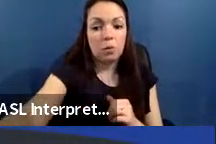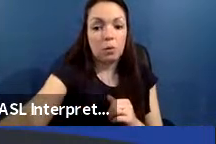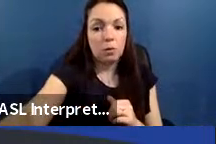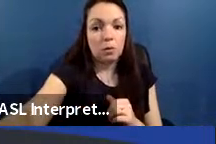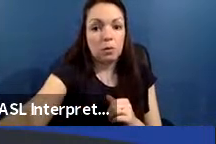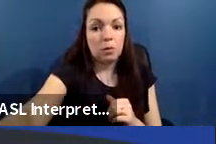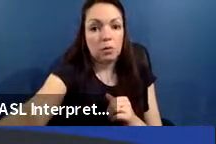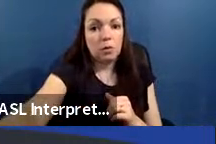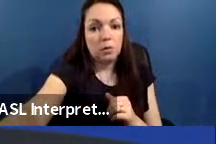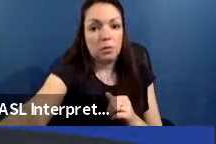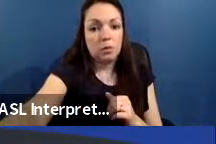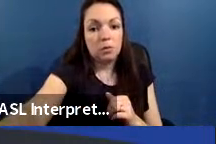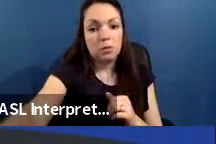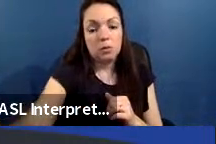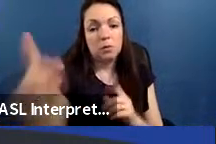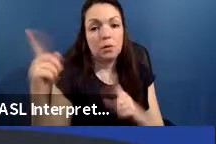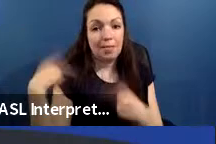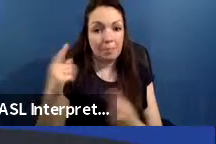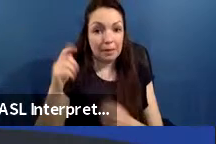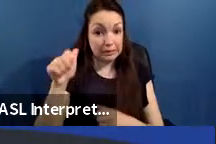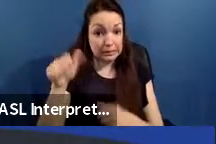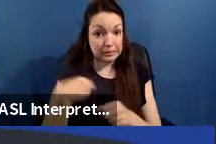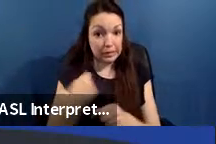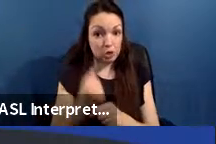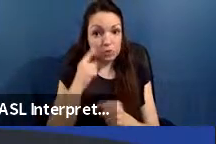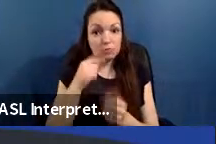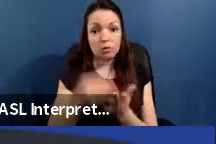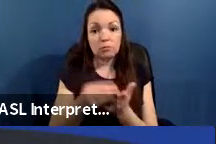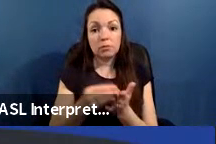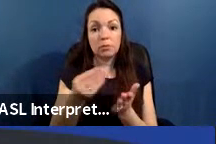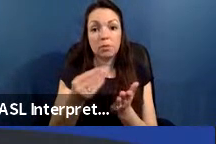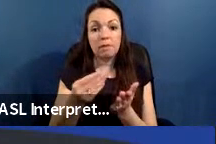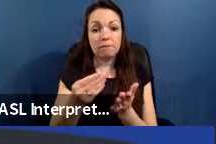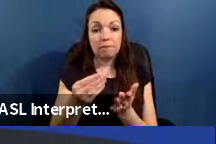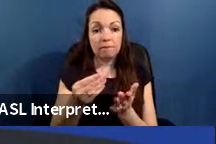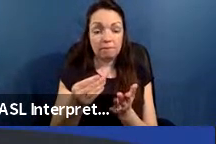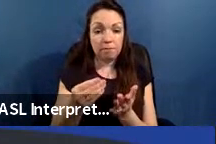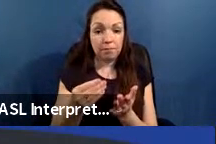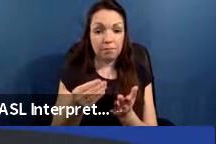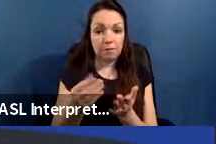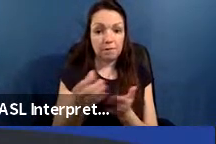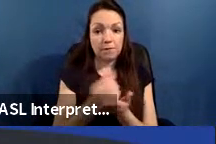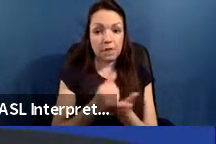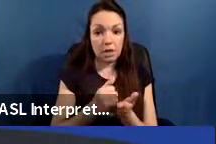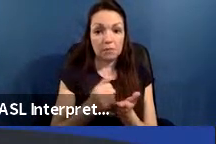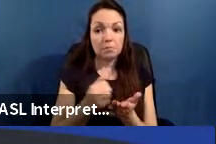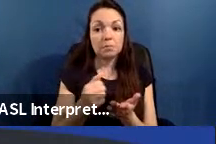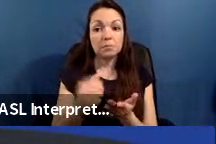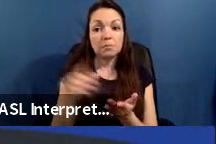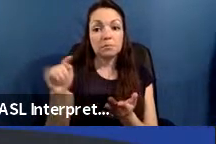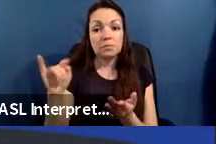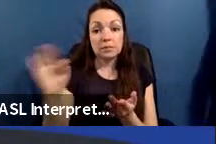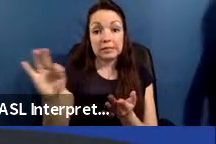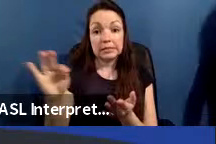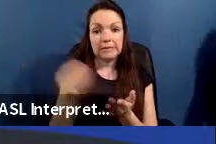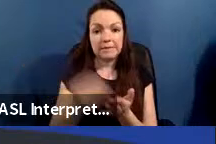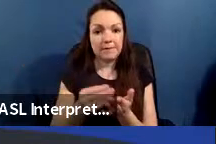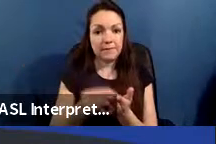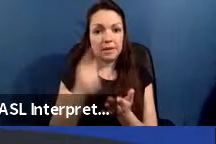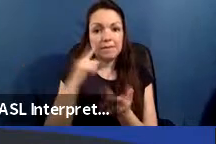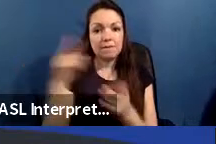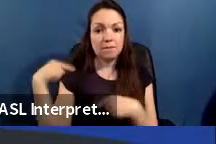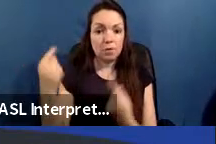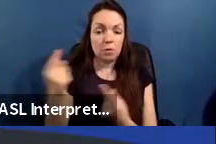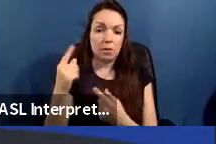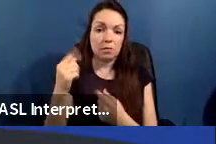allocation been made over the past 10 years in capital funding and in TIF funding for the past